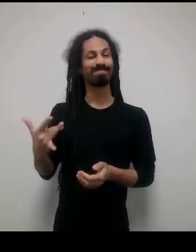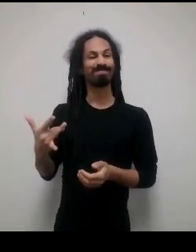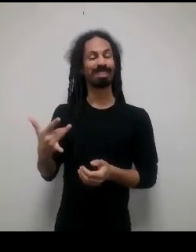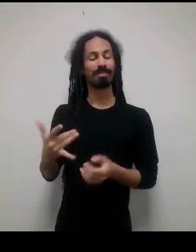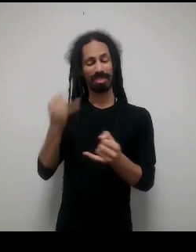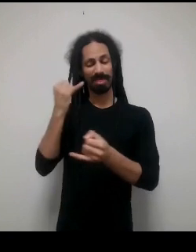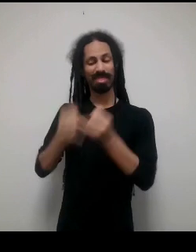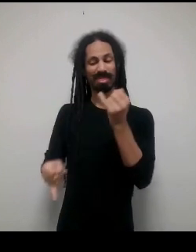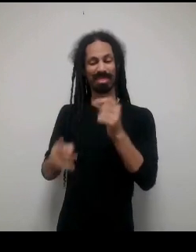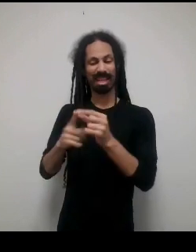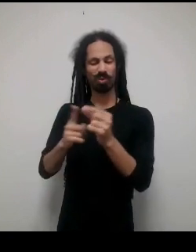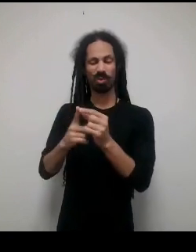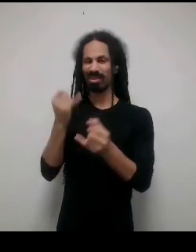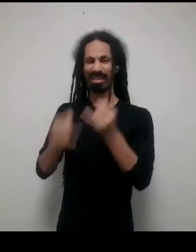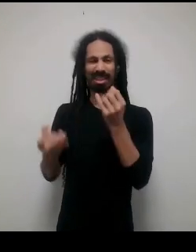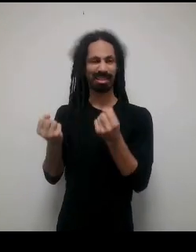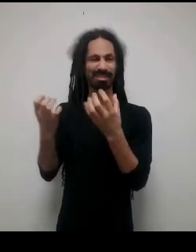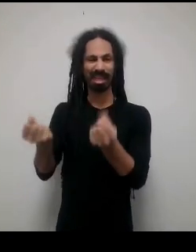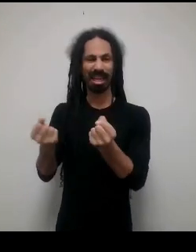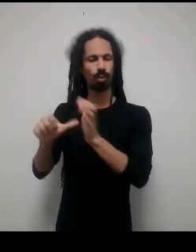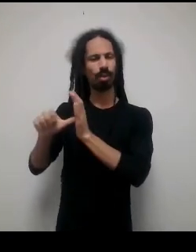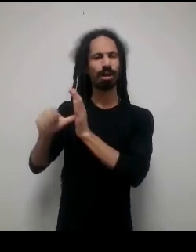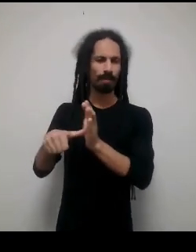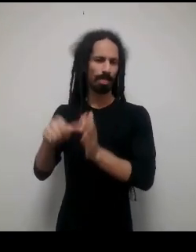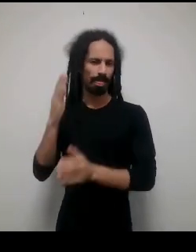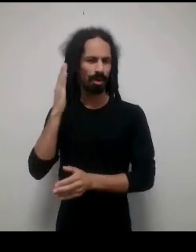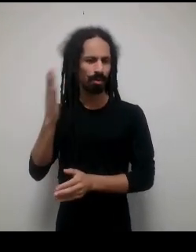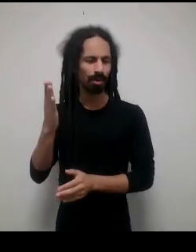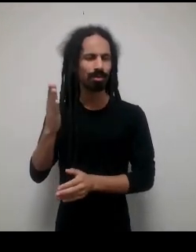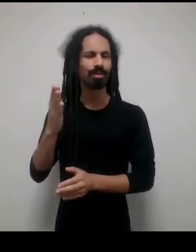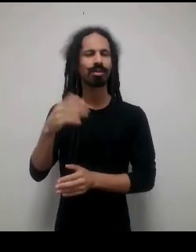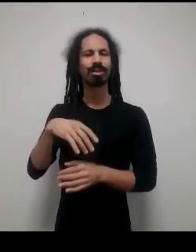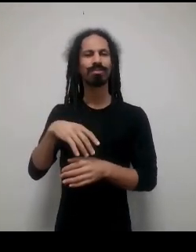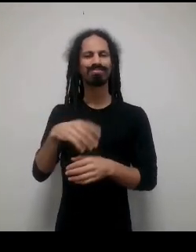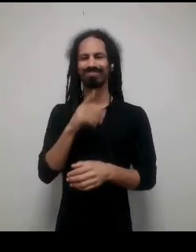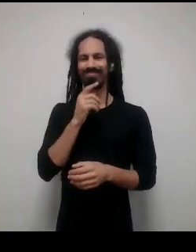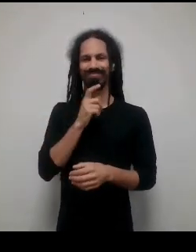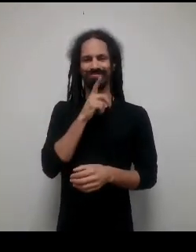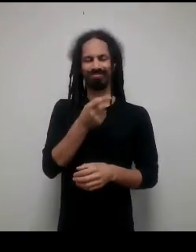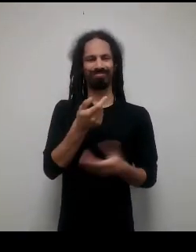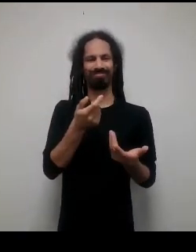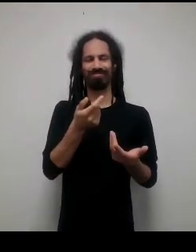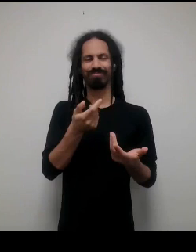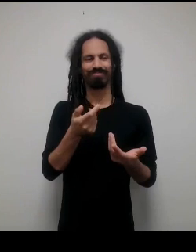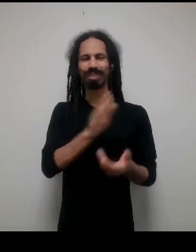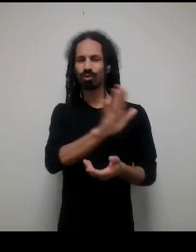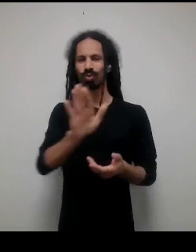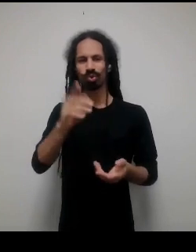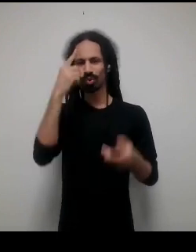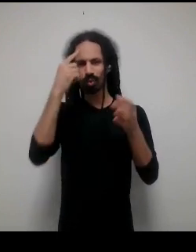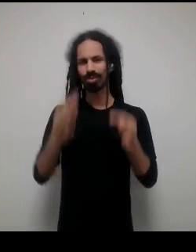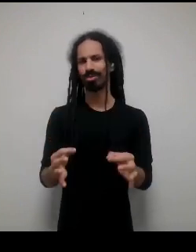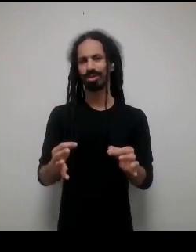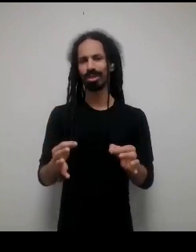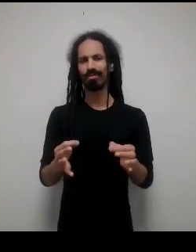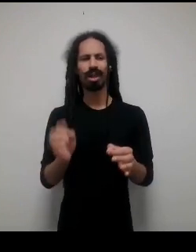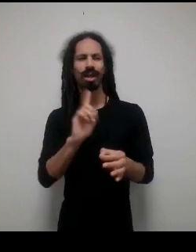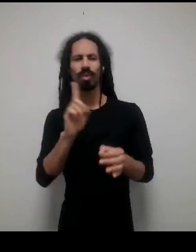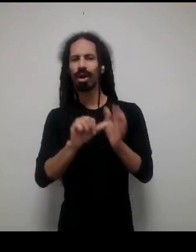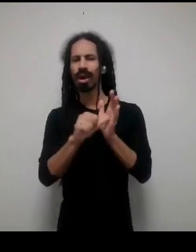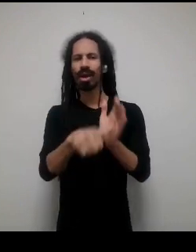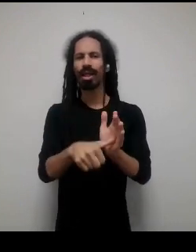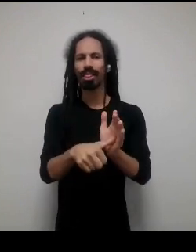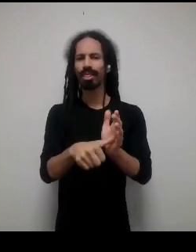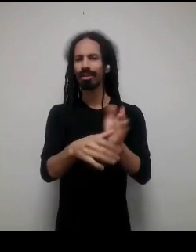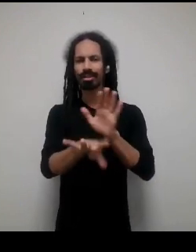of a thought, but really as a speaker, you can choose to emphasize any word that you want your audience to focus on. So if I take that